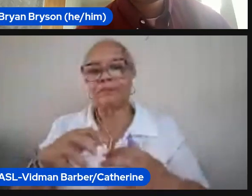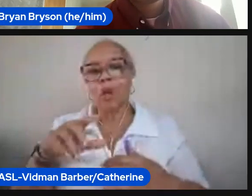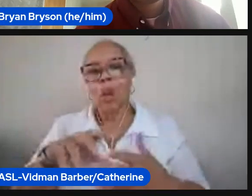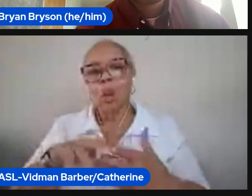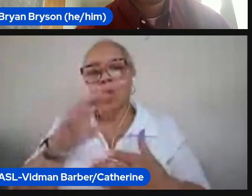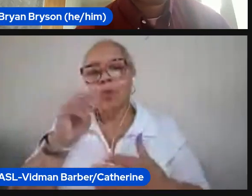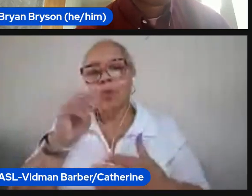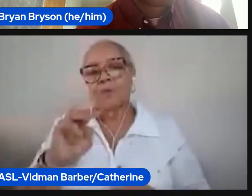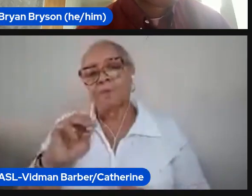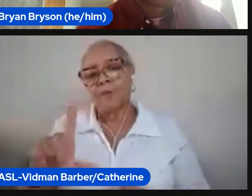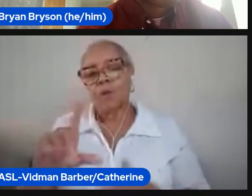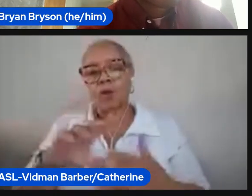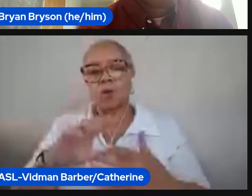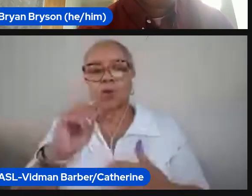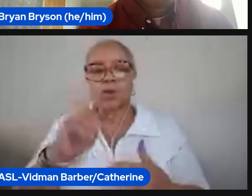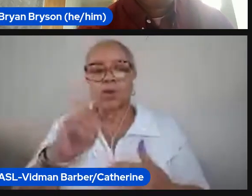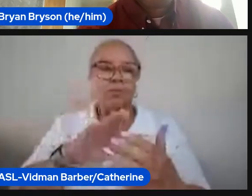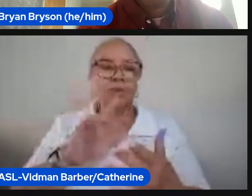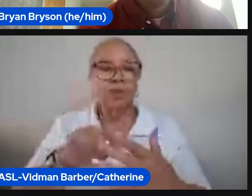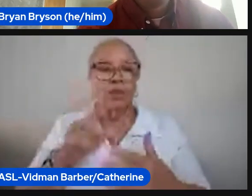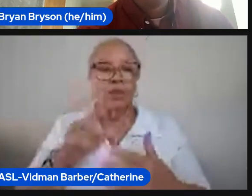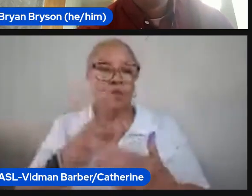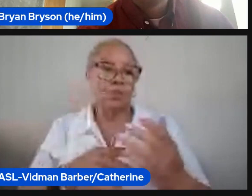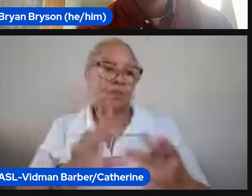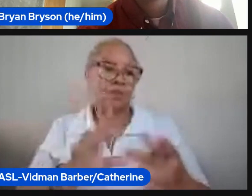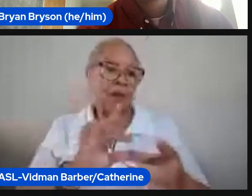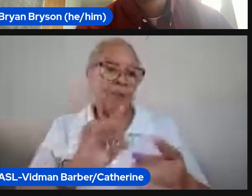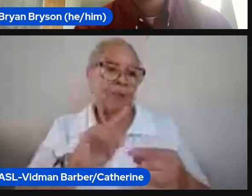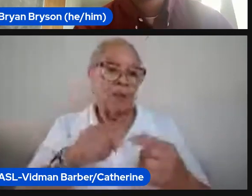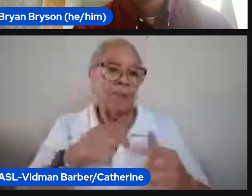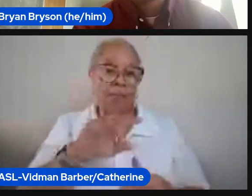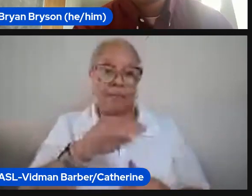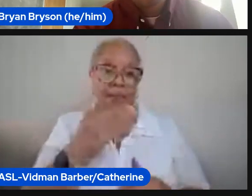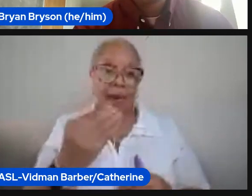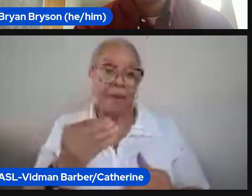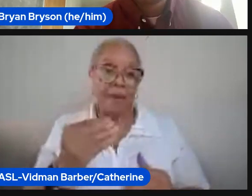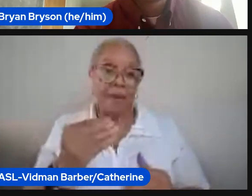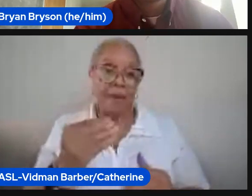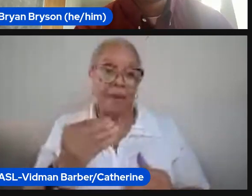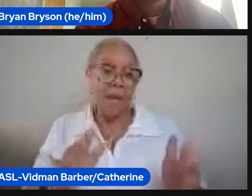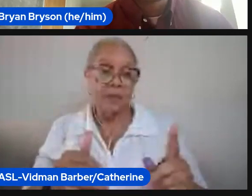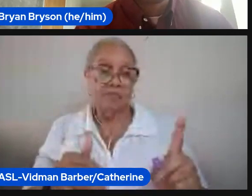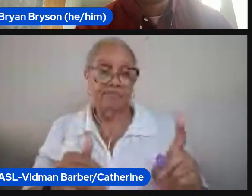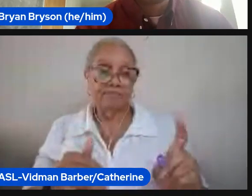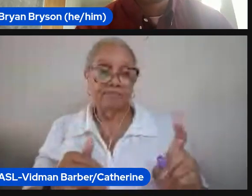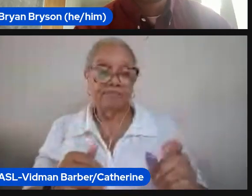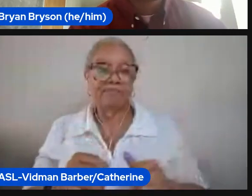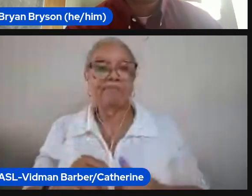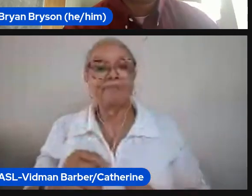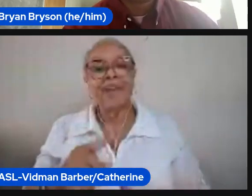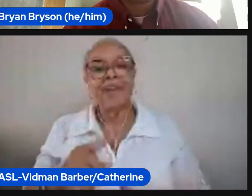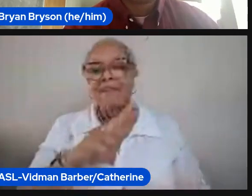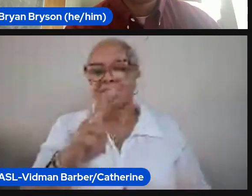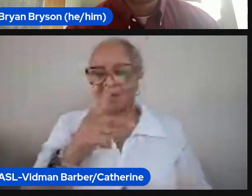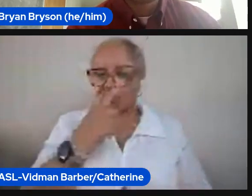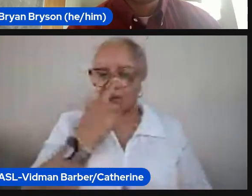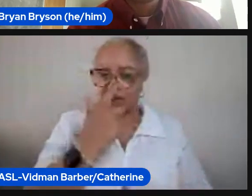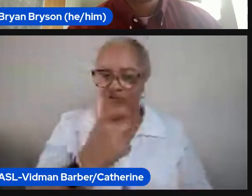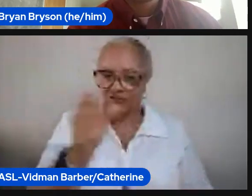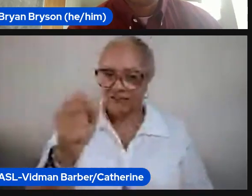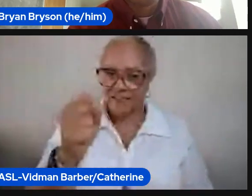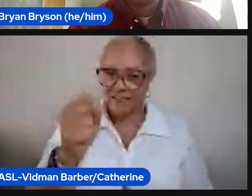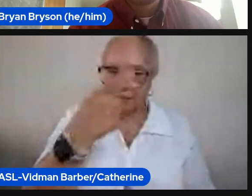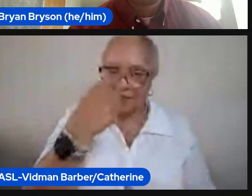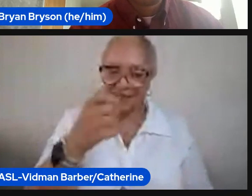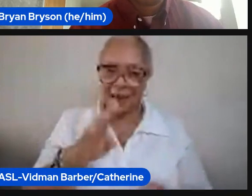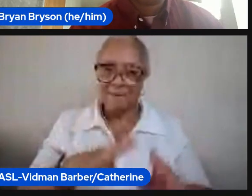Can you both comment a little bit on that black box? Yeah, so this is really interesting because especially in